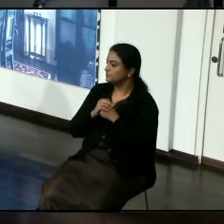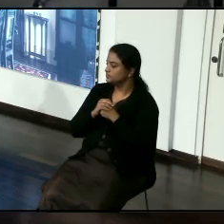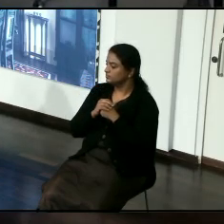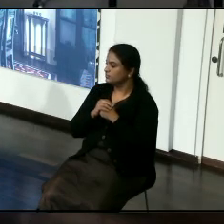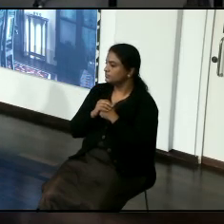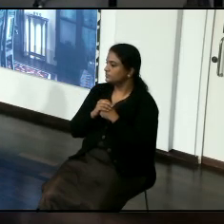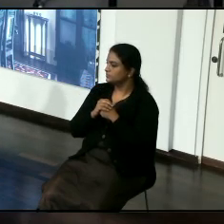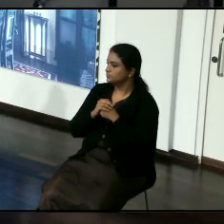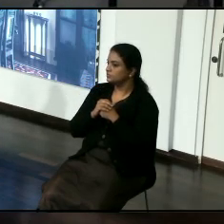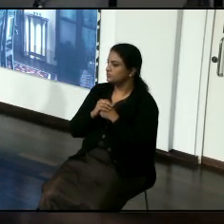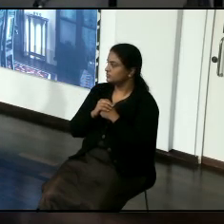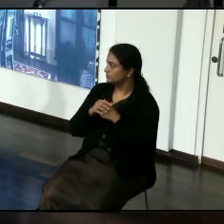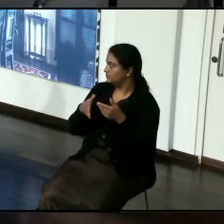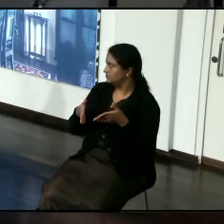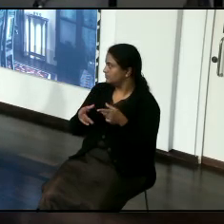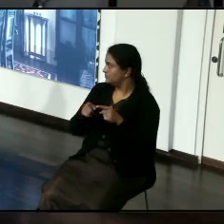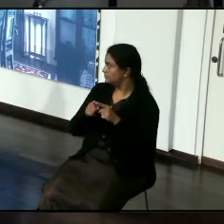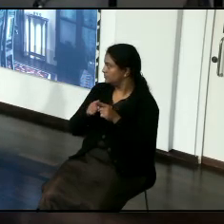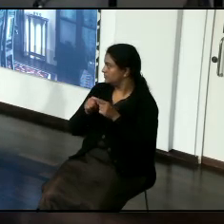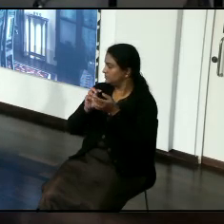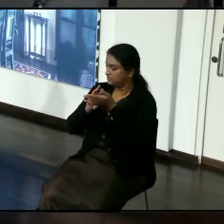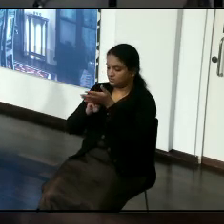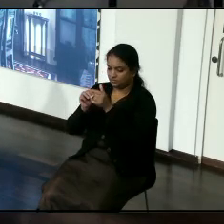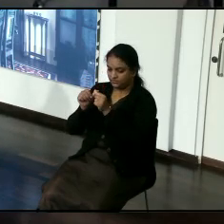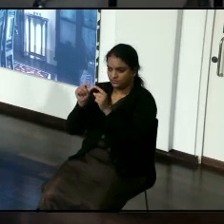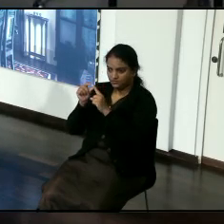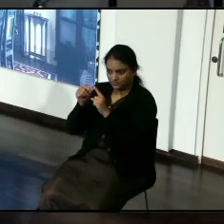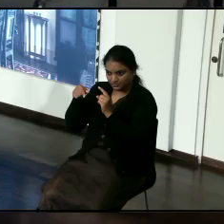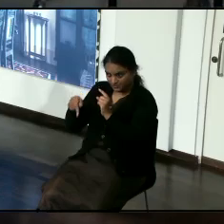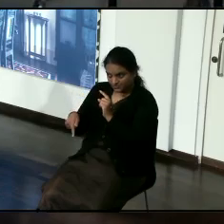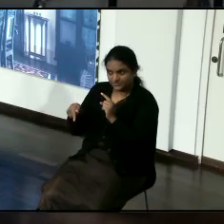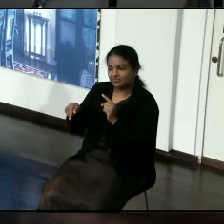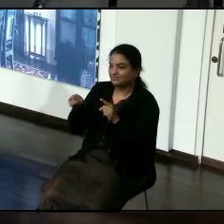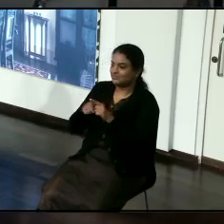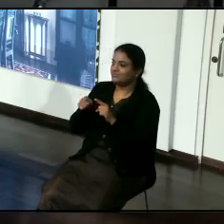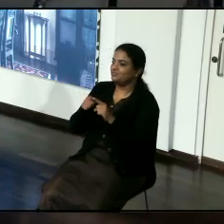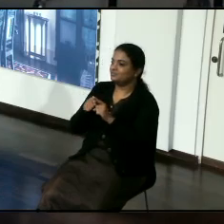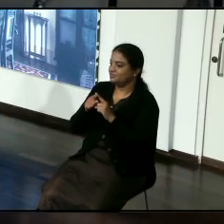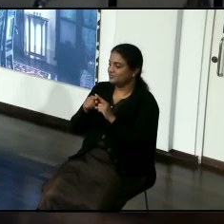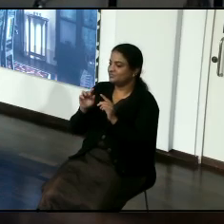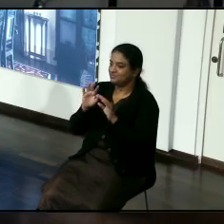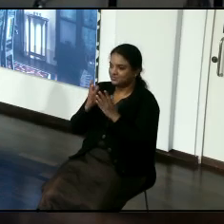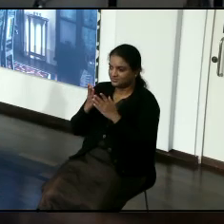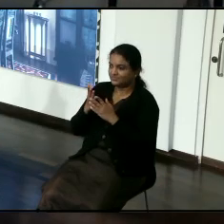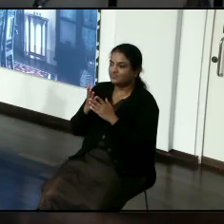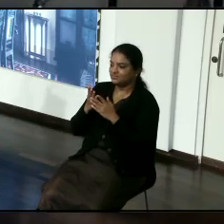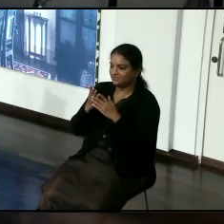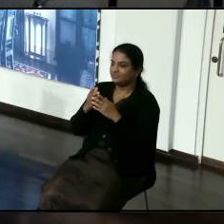And now we are at MAP, which is the Museum of Art and Photography, perfectly fitting for our book.